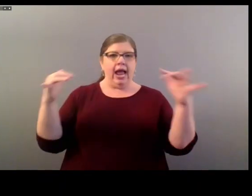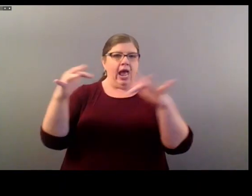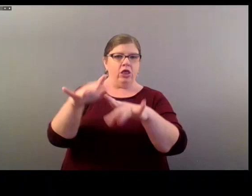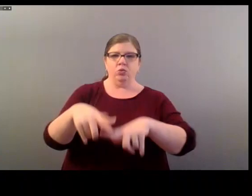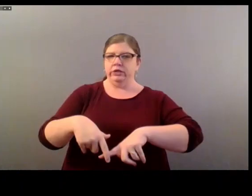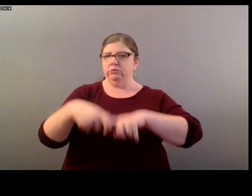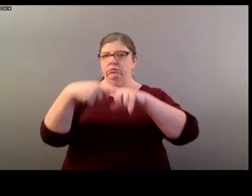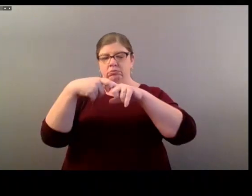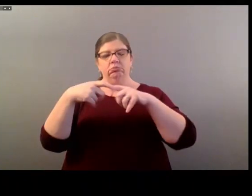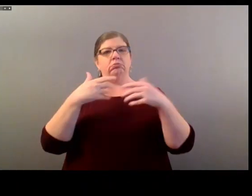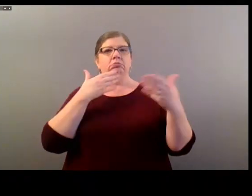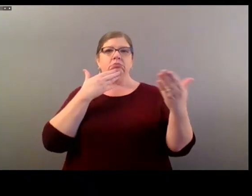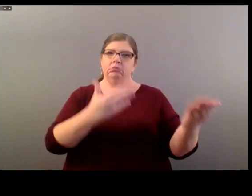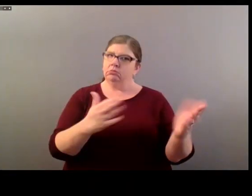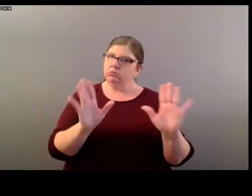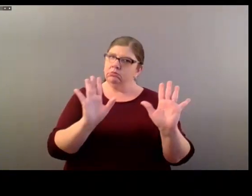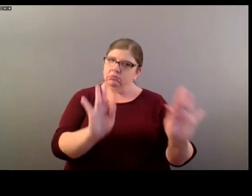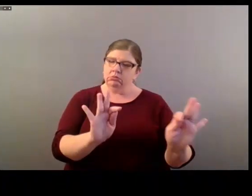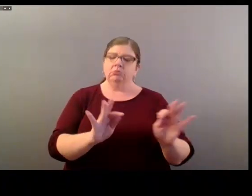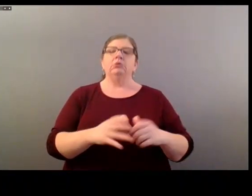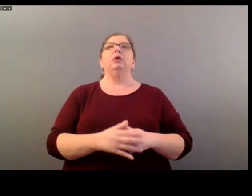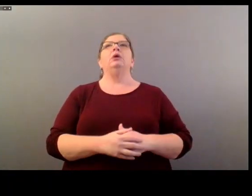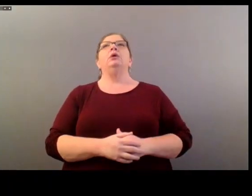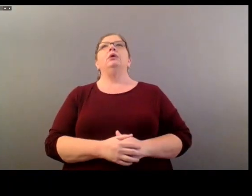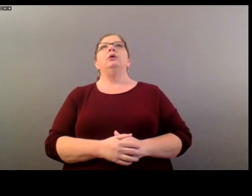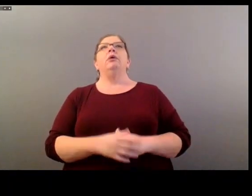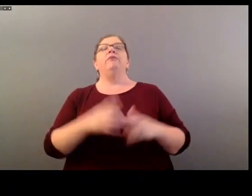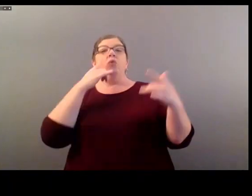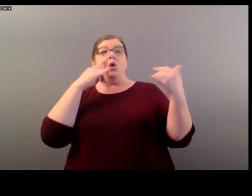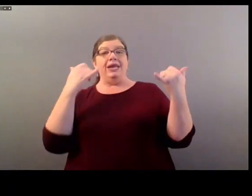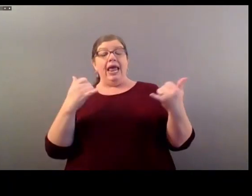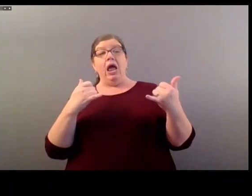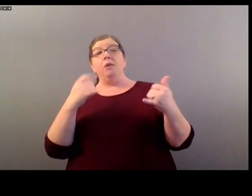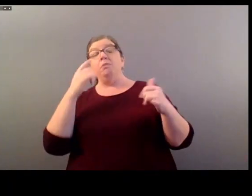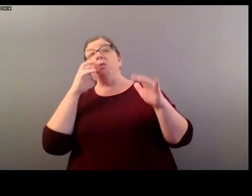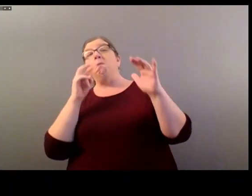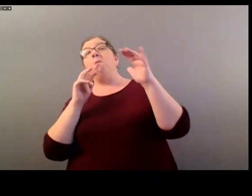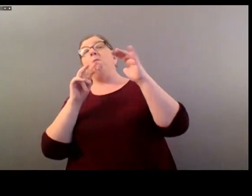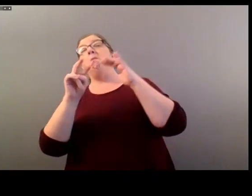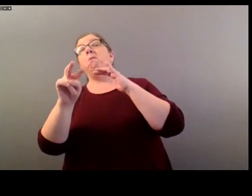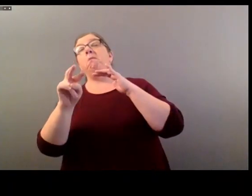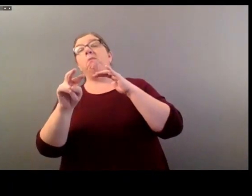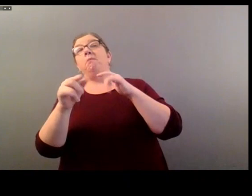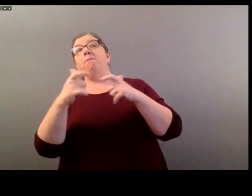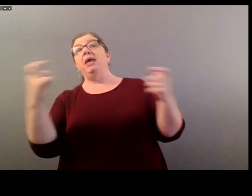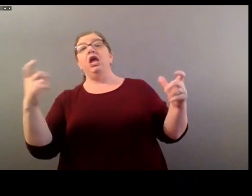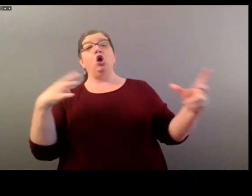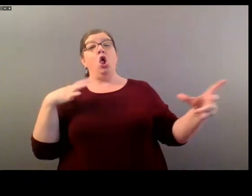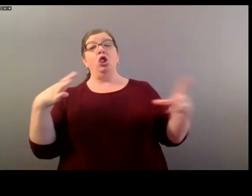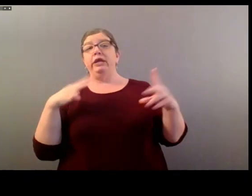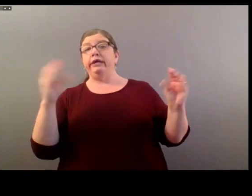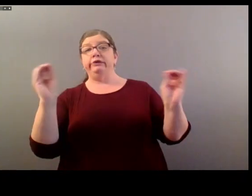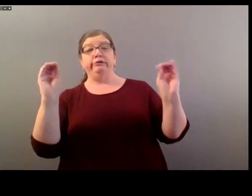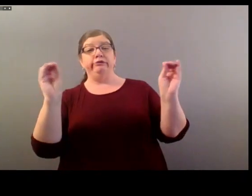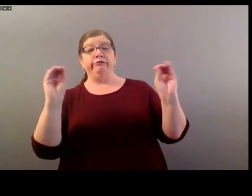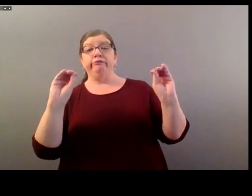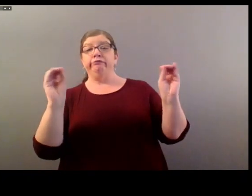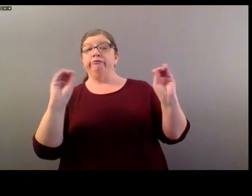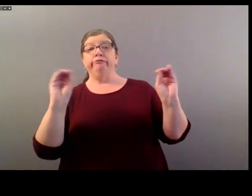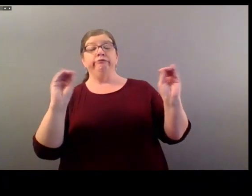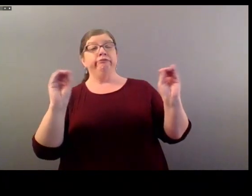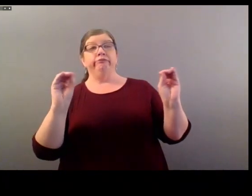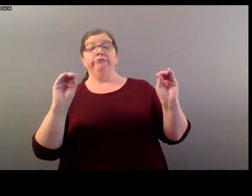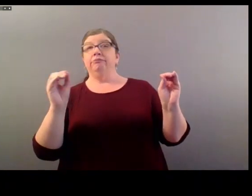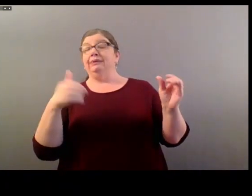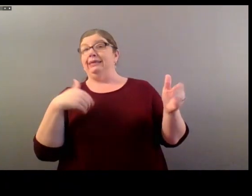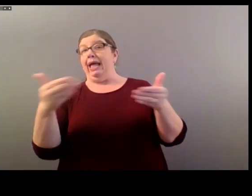I do want to say that for now, I don't anticipate major holidays happening around the